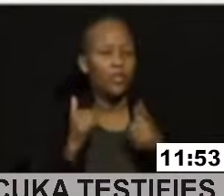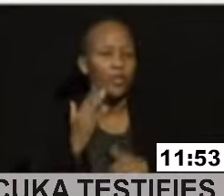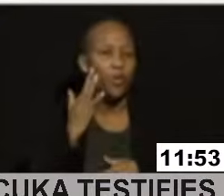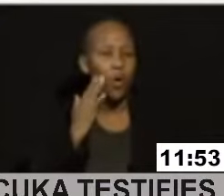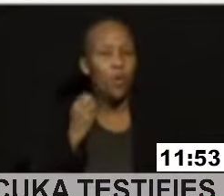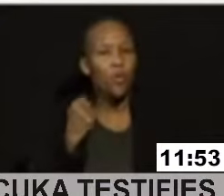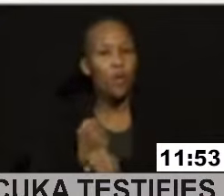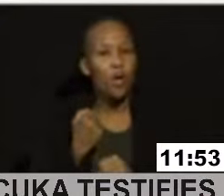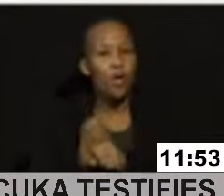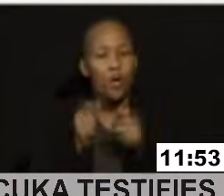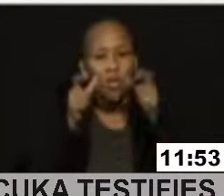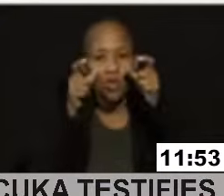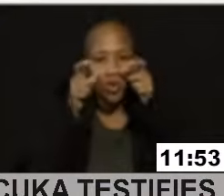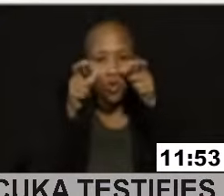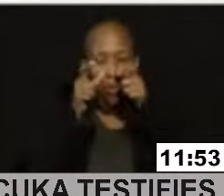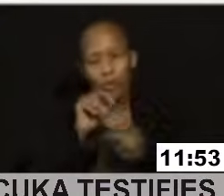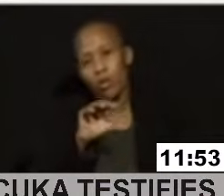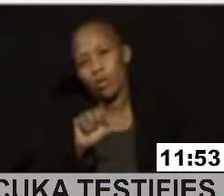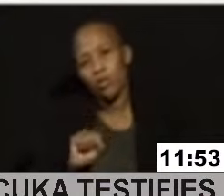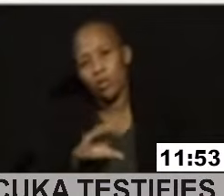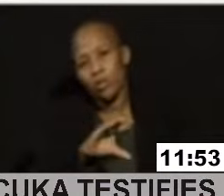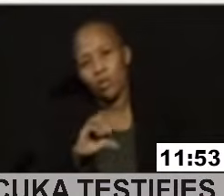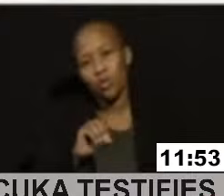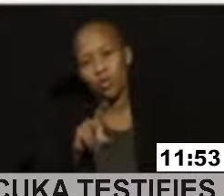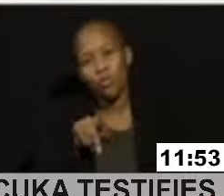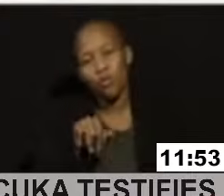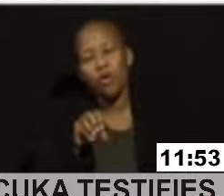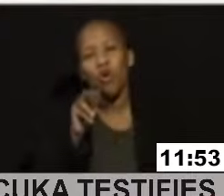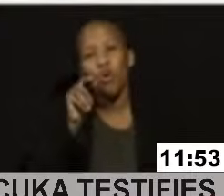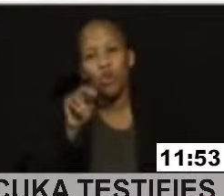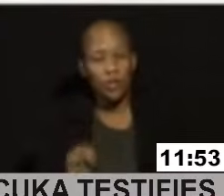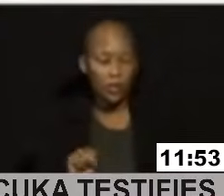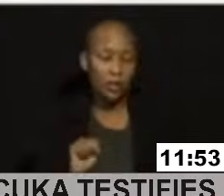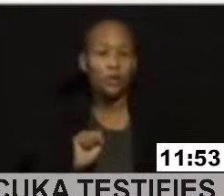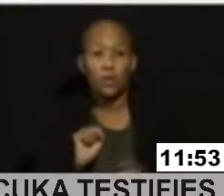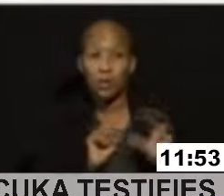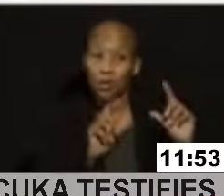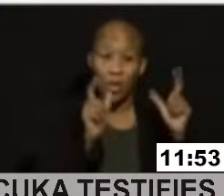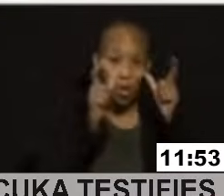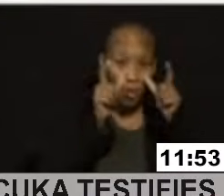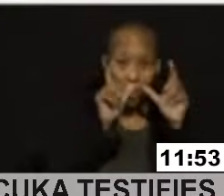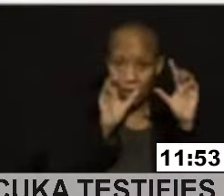Scorpions. There was a tension between the Scorpions and the police.